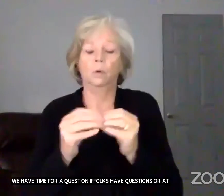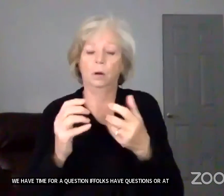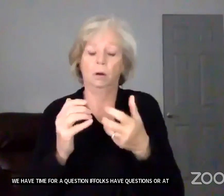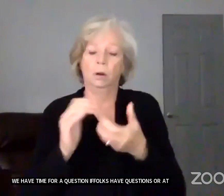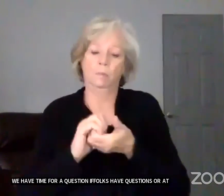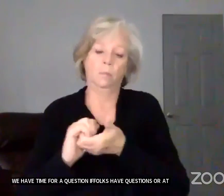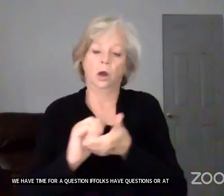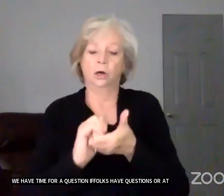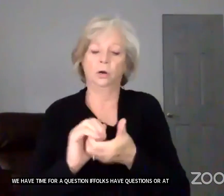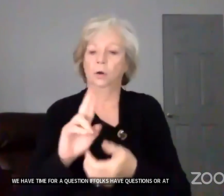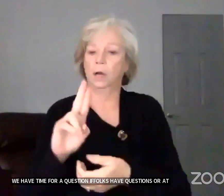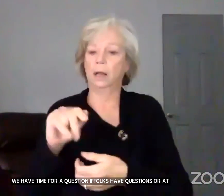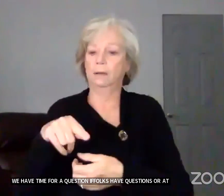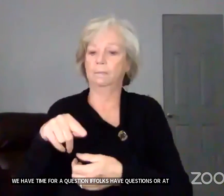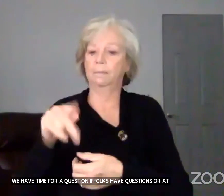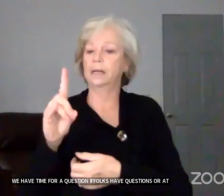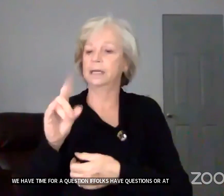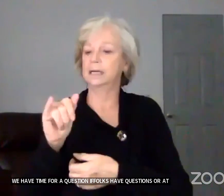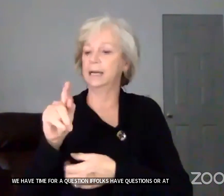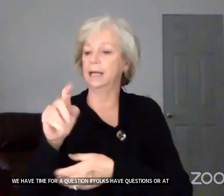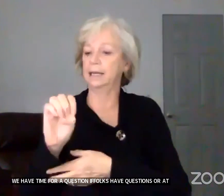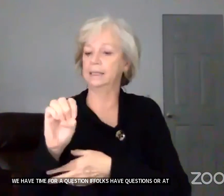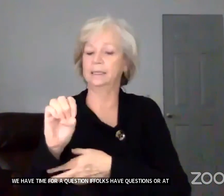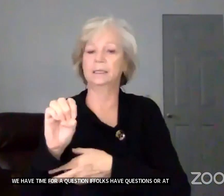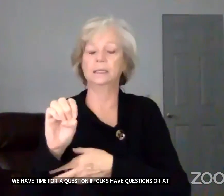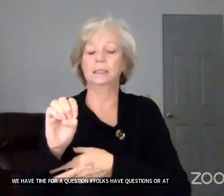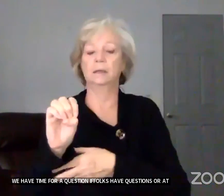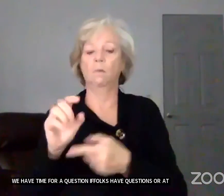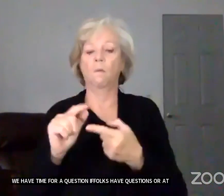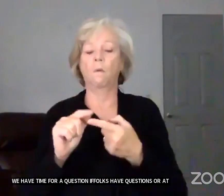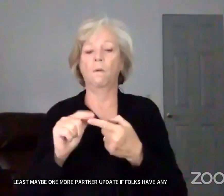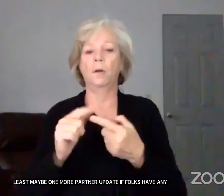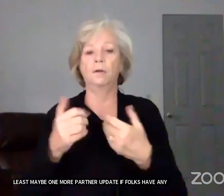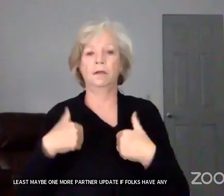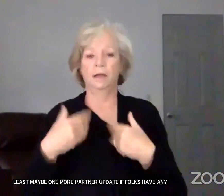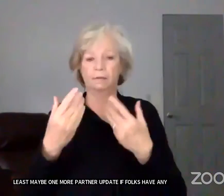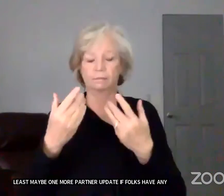update if folks have any announcements or any updates they'd like to